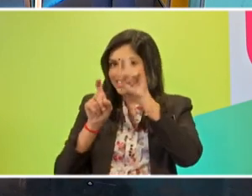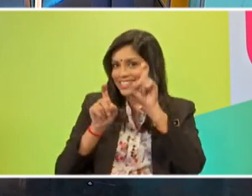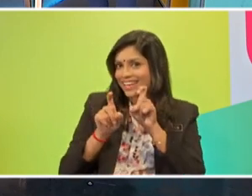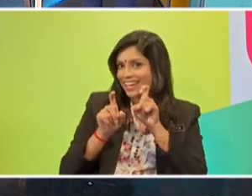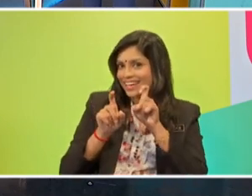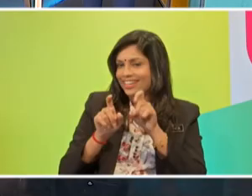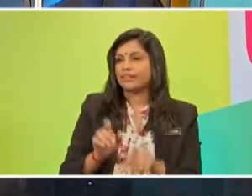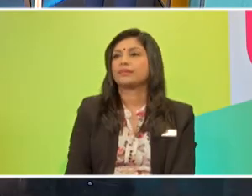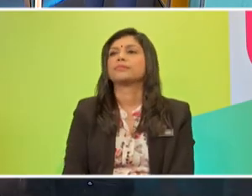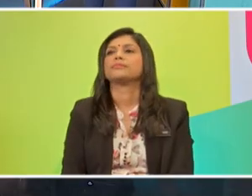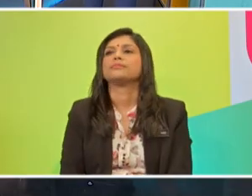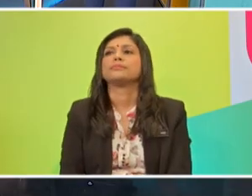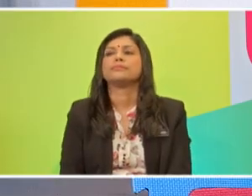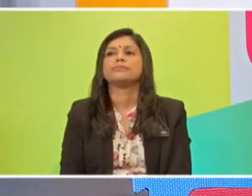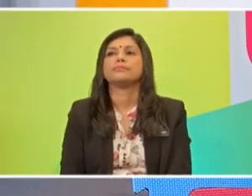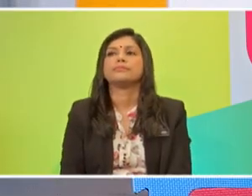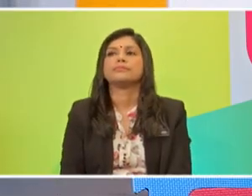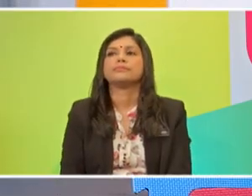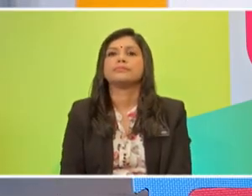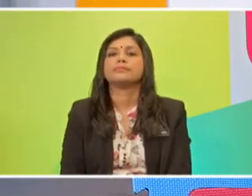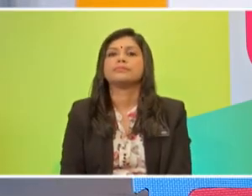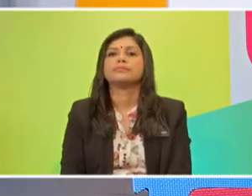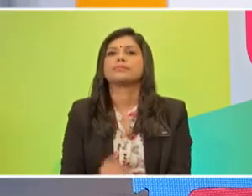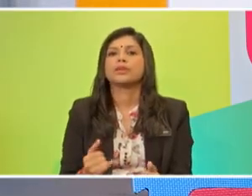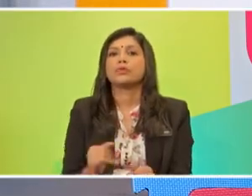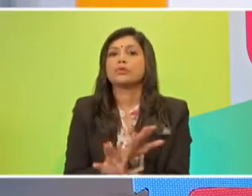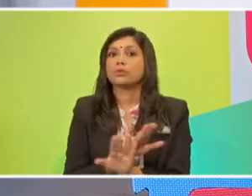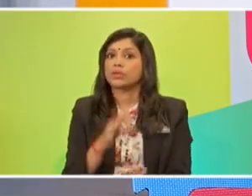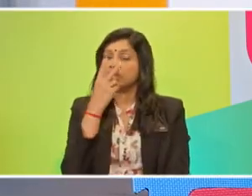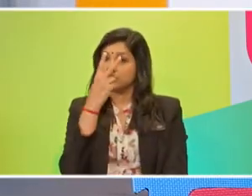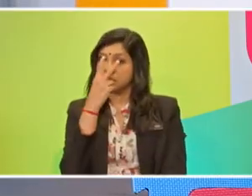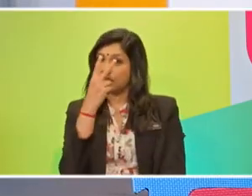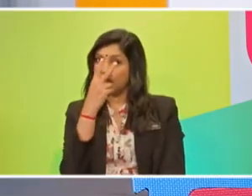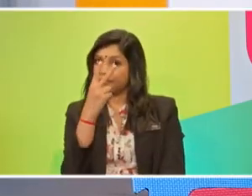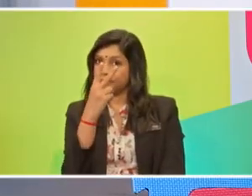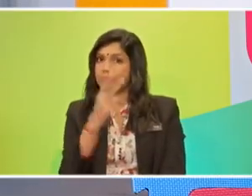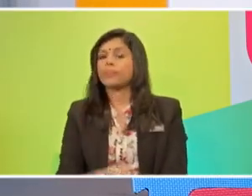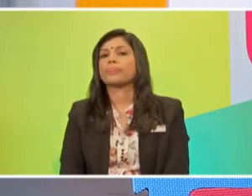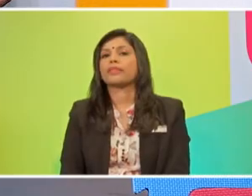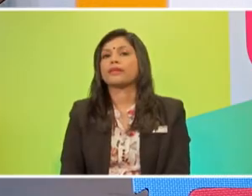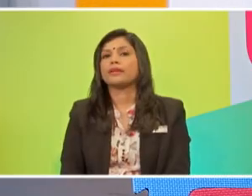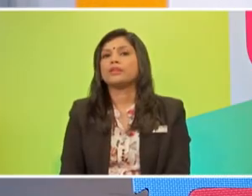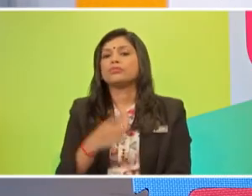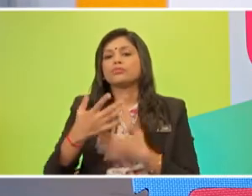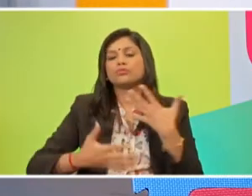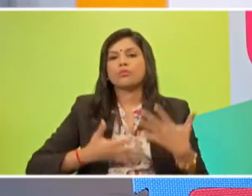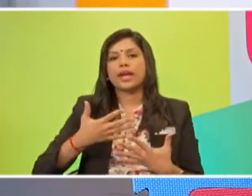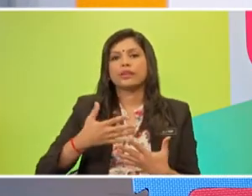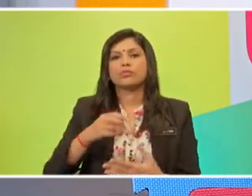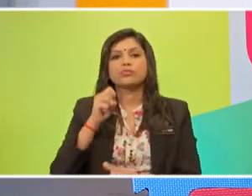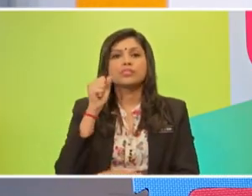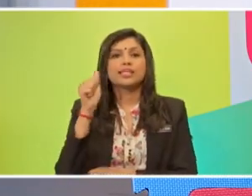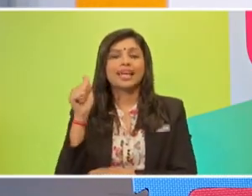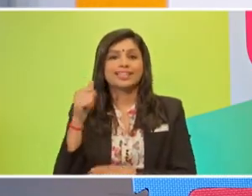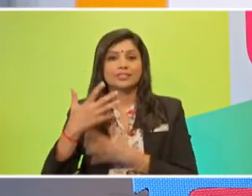Okay. Say all the letters of the alphabet without looking at the chart. Without looking at the